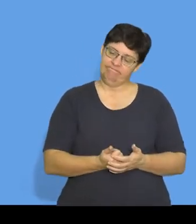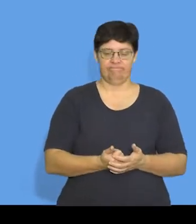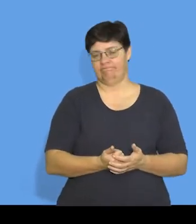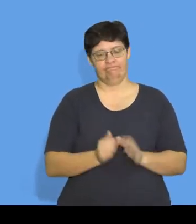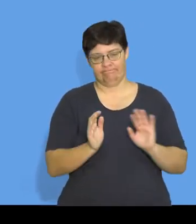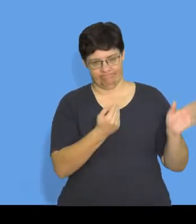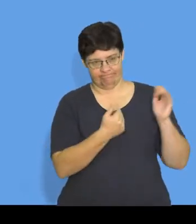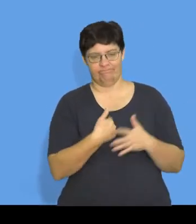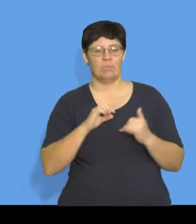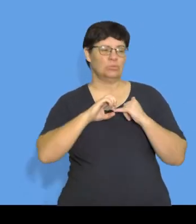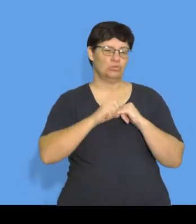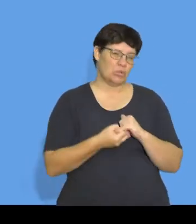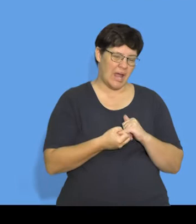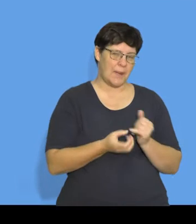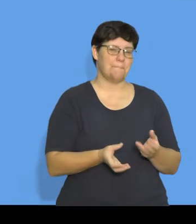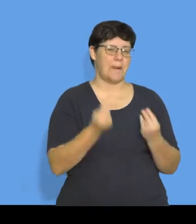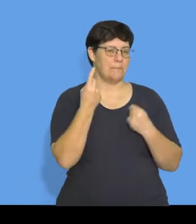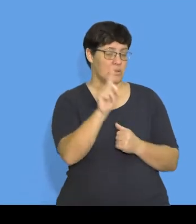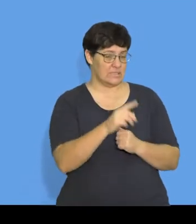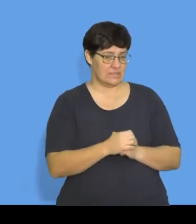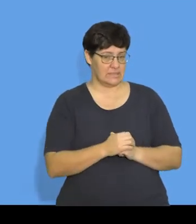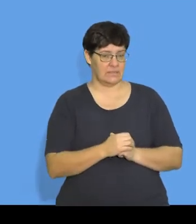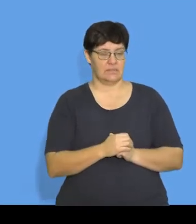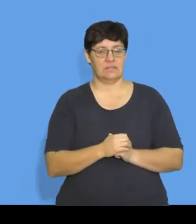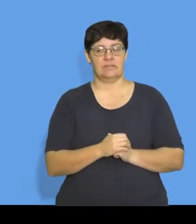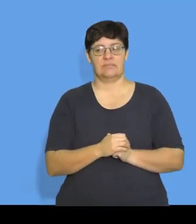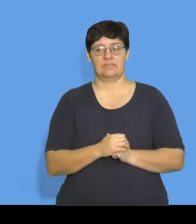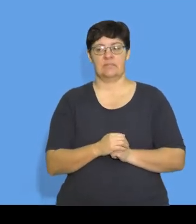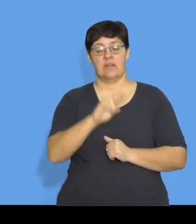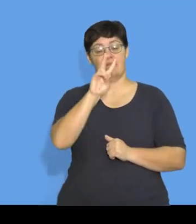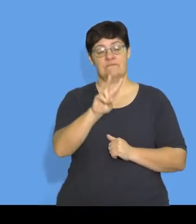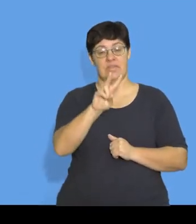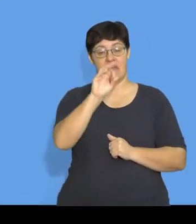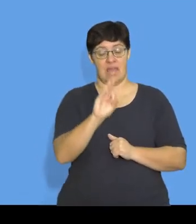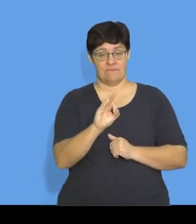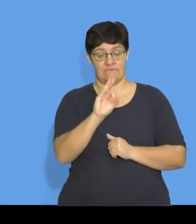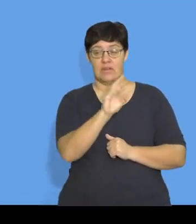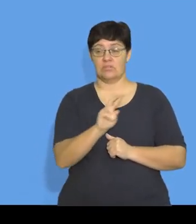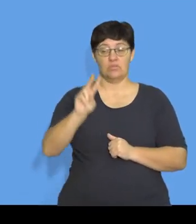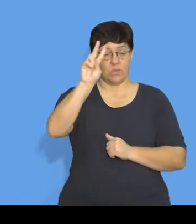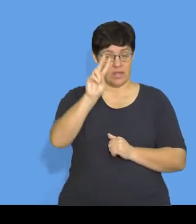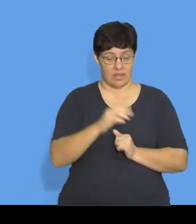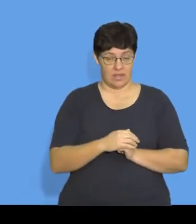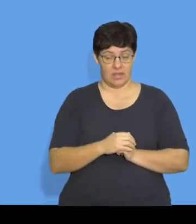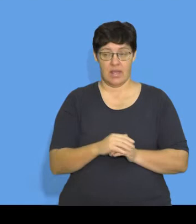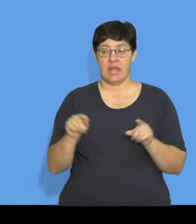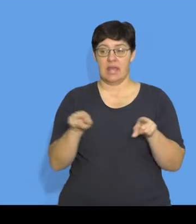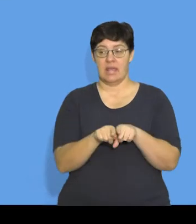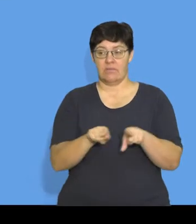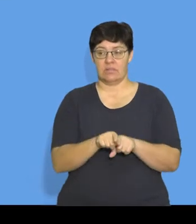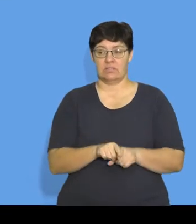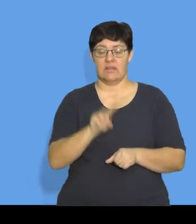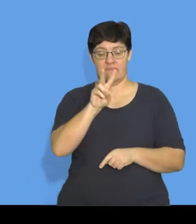one. The one I'm trying to get to is Vf squared equals